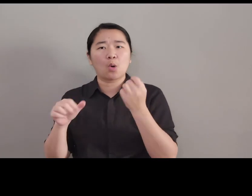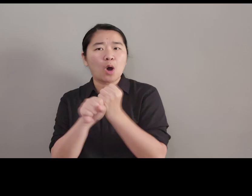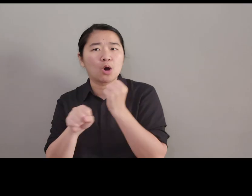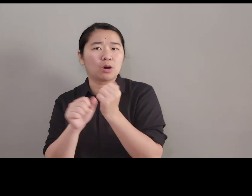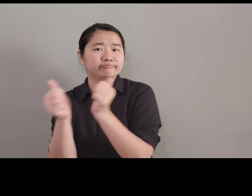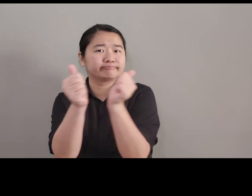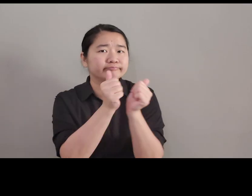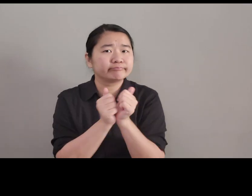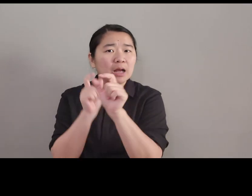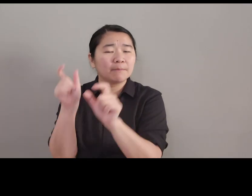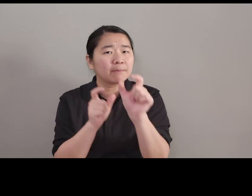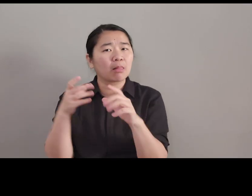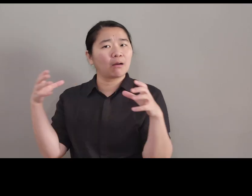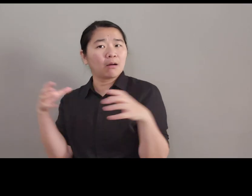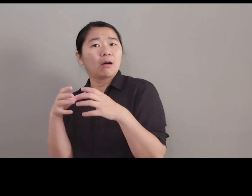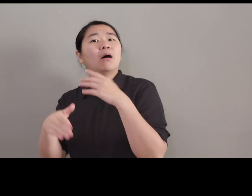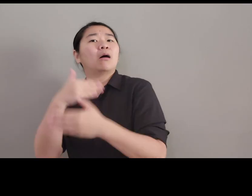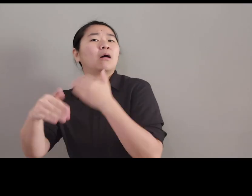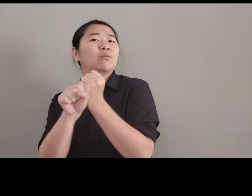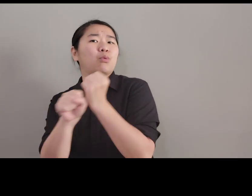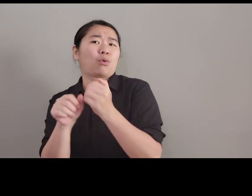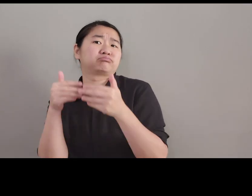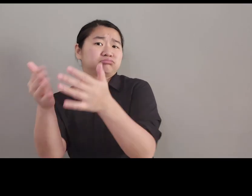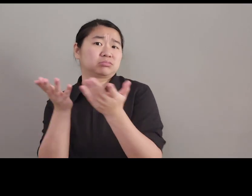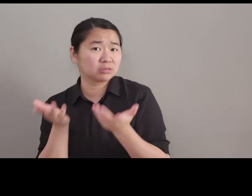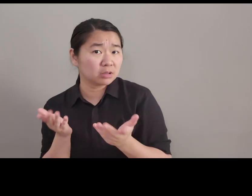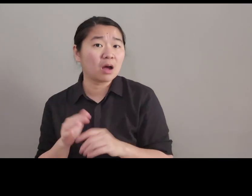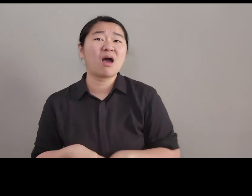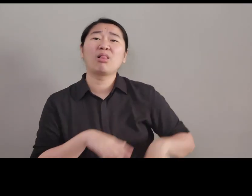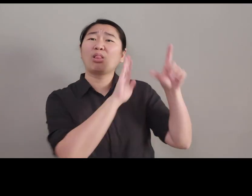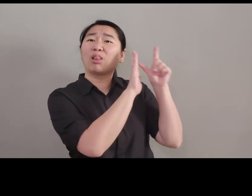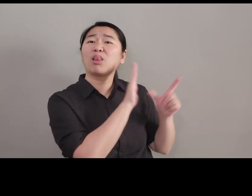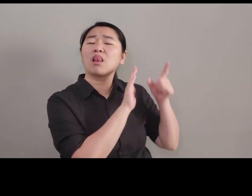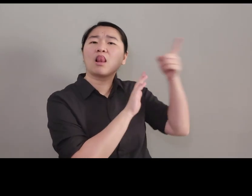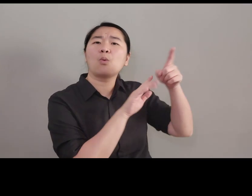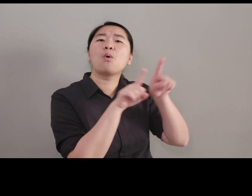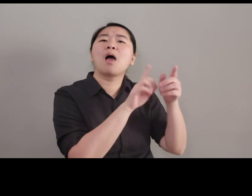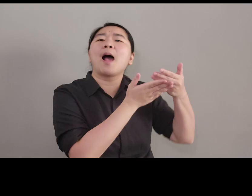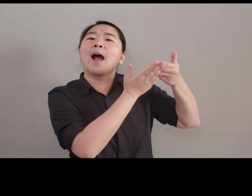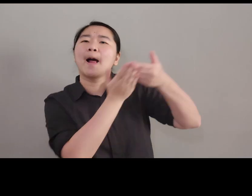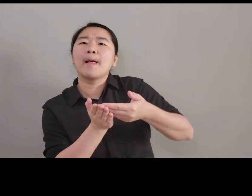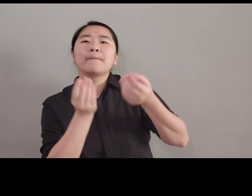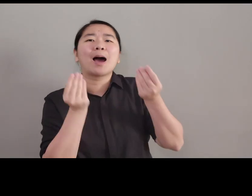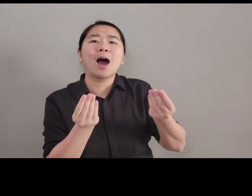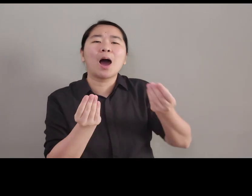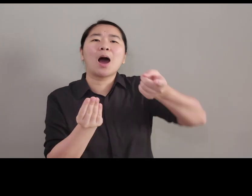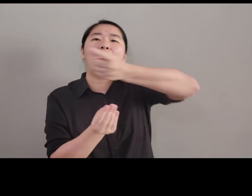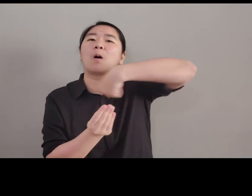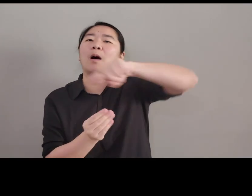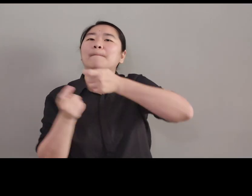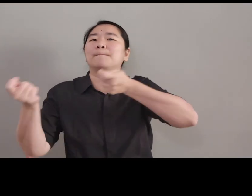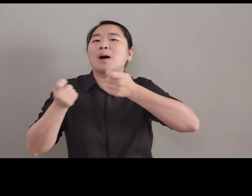work. But the laws really help. Even the people who want to do the work, their manager will now allow them to, because the manager above